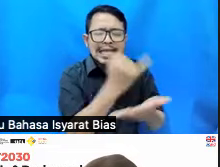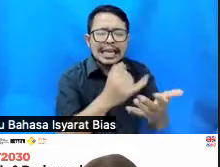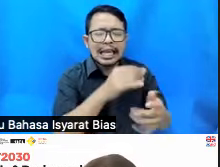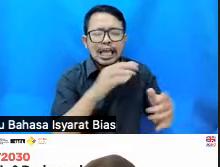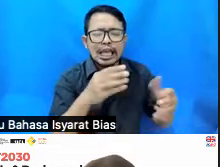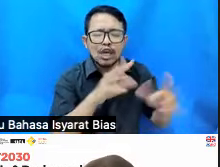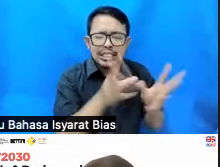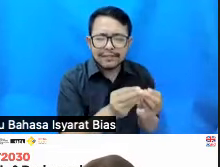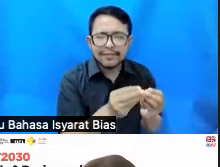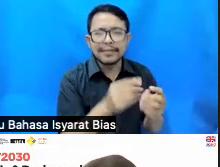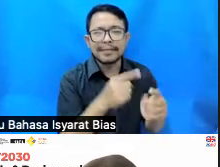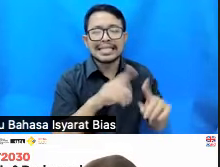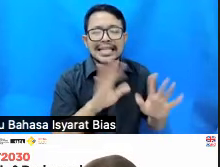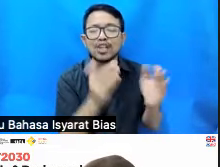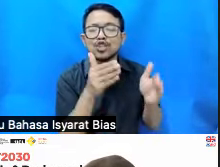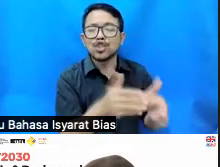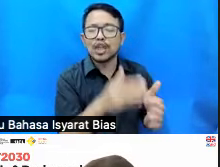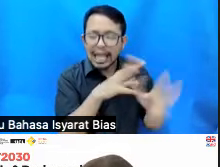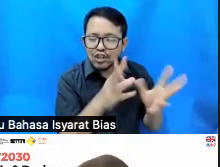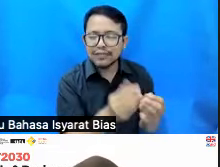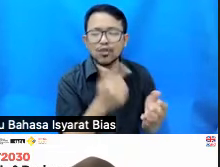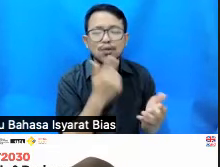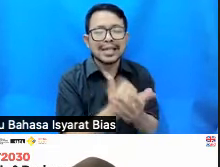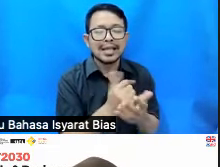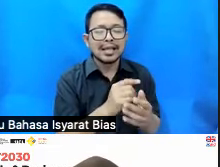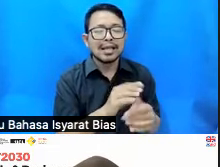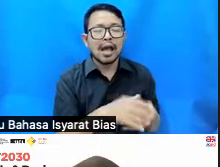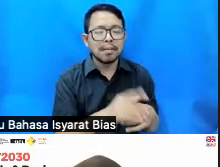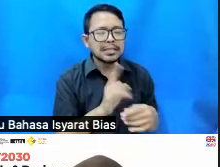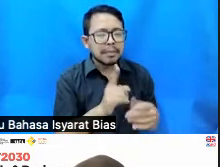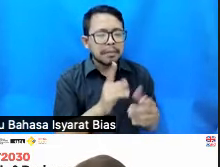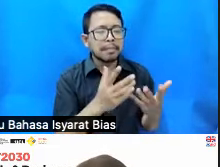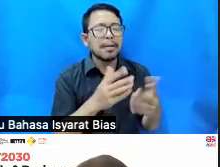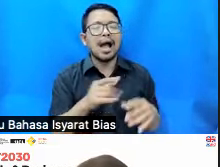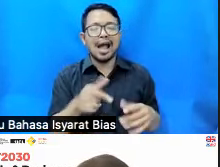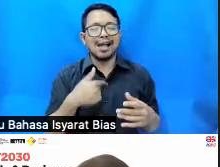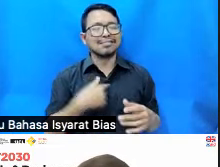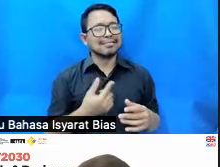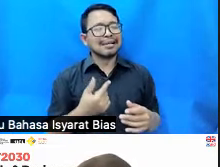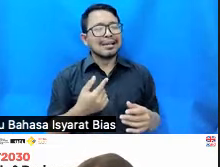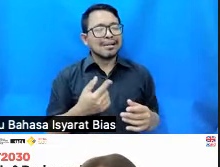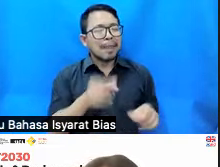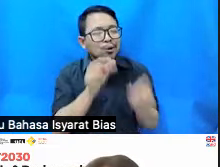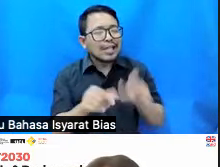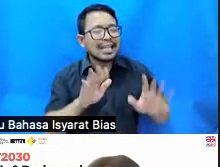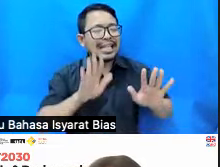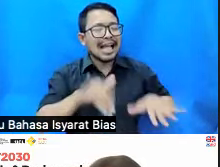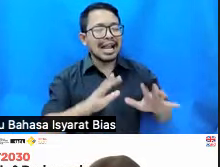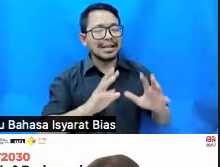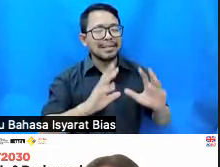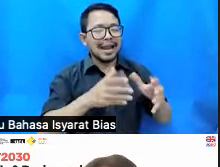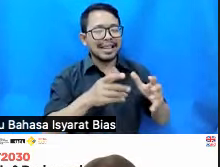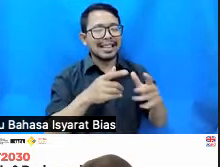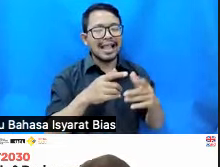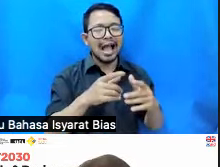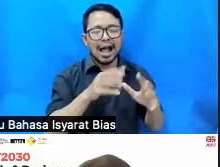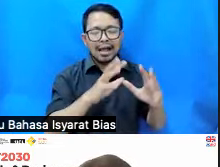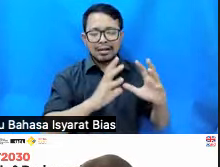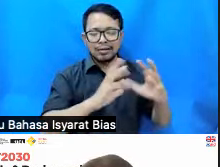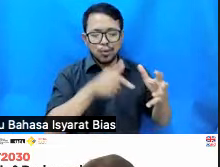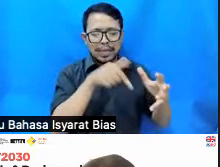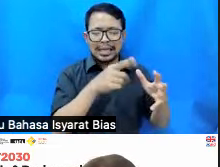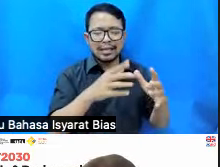sustainability, as we're living in a planet that is experiencing the impacts of climate change more and more. We need to make sure that interventions